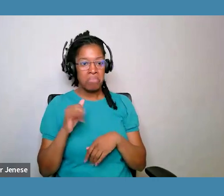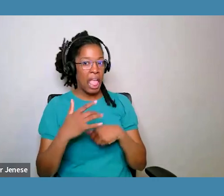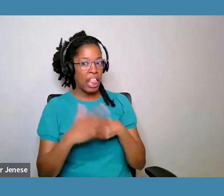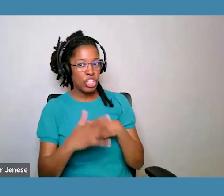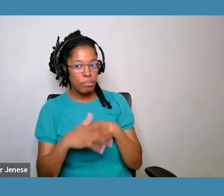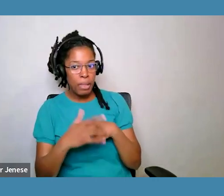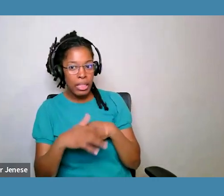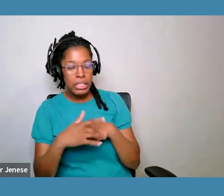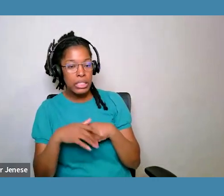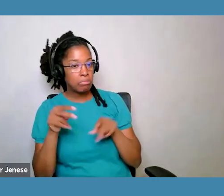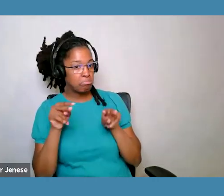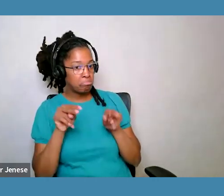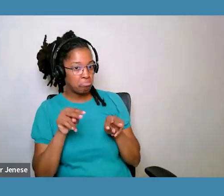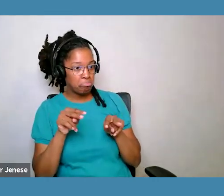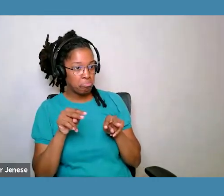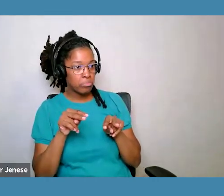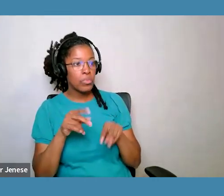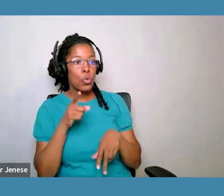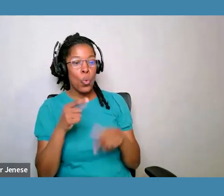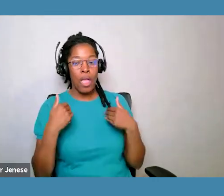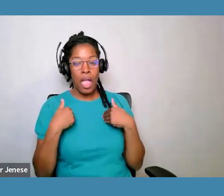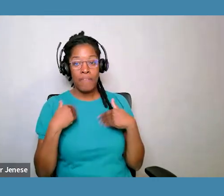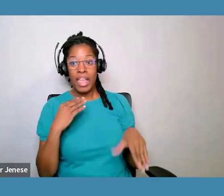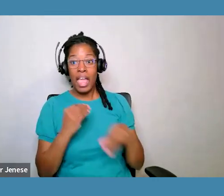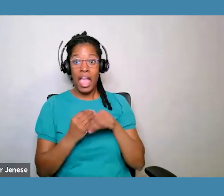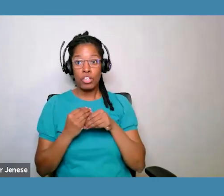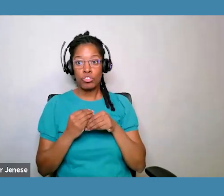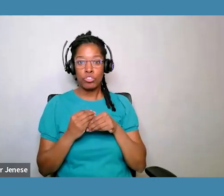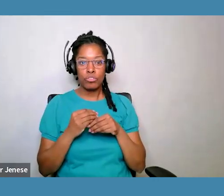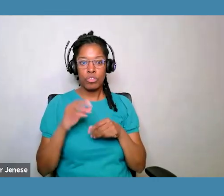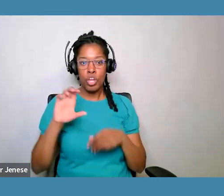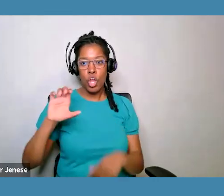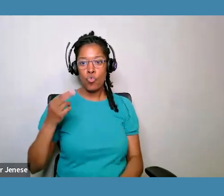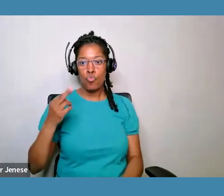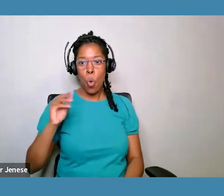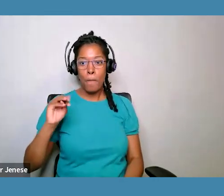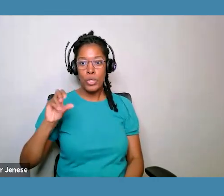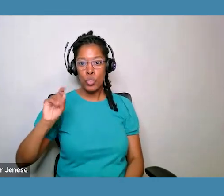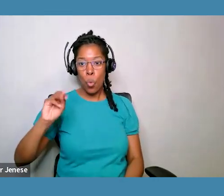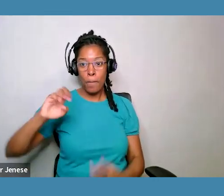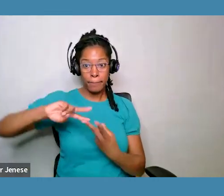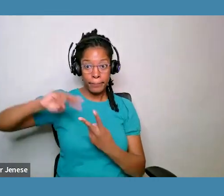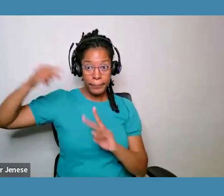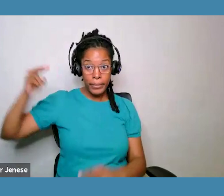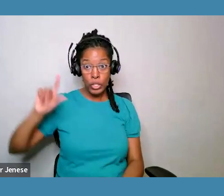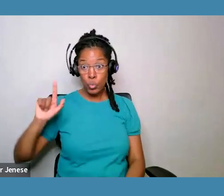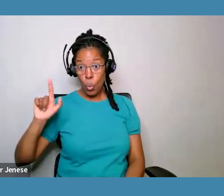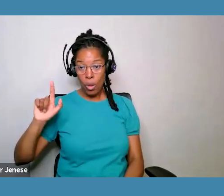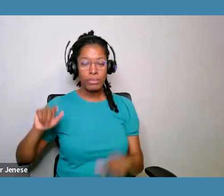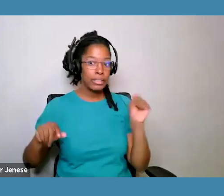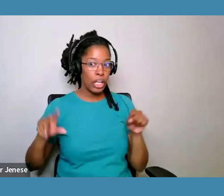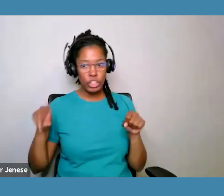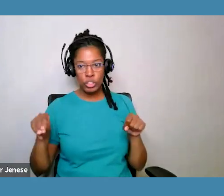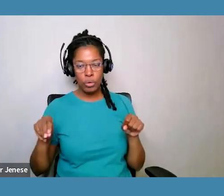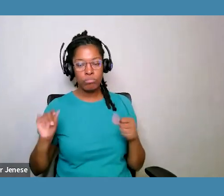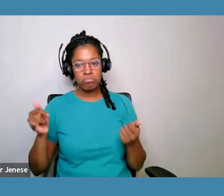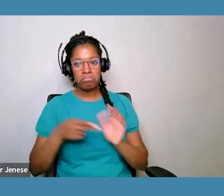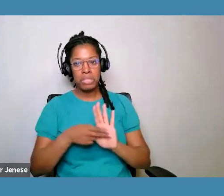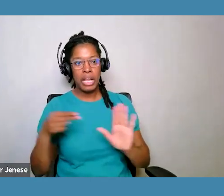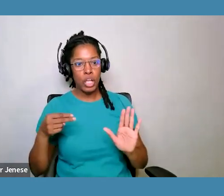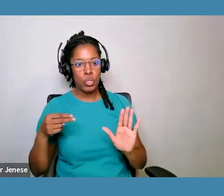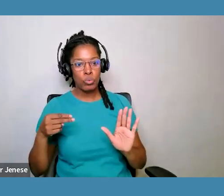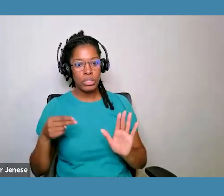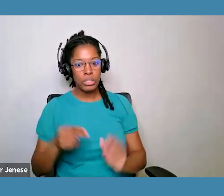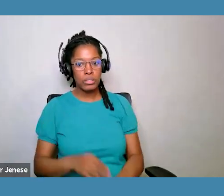eligibility. You have the extra chromosome 21, if yes or no, and that's your diagnosis.